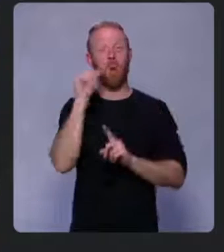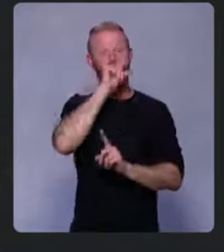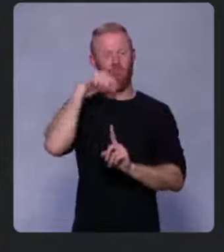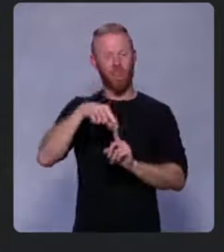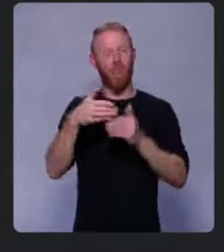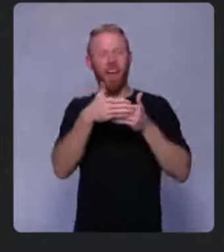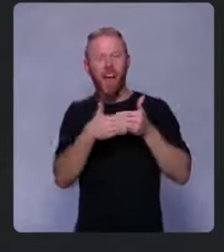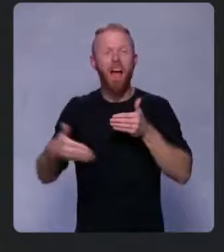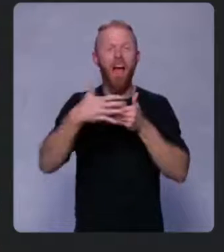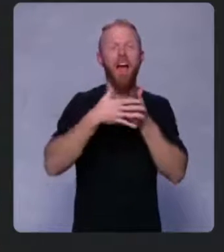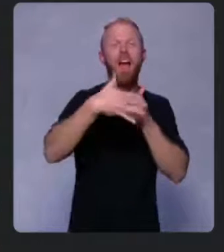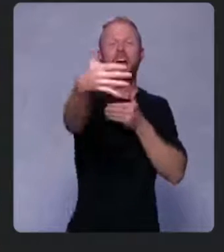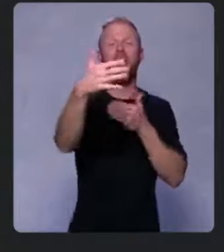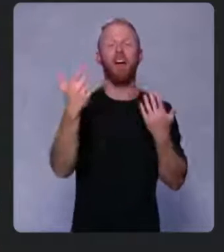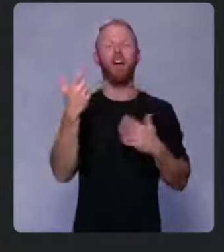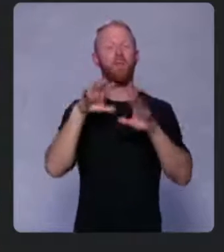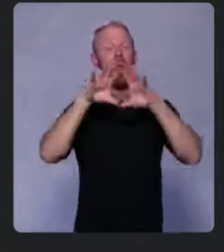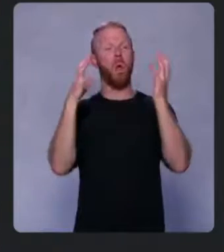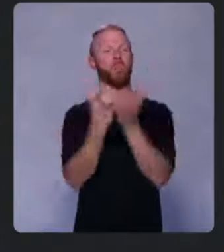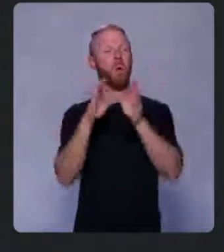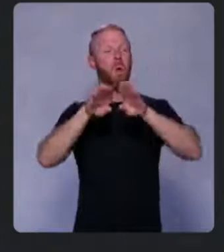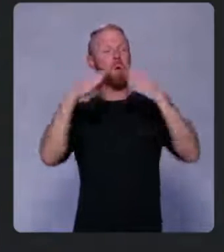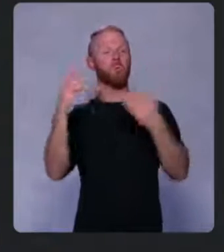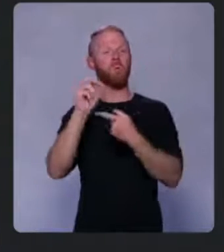Flutter, it's been great, and in a minute,